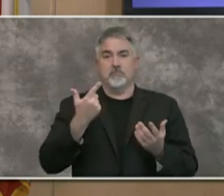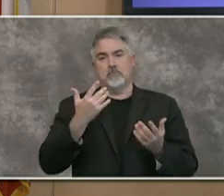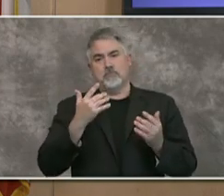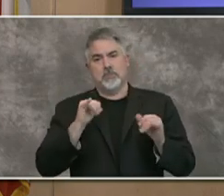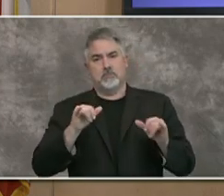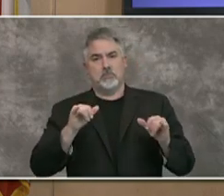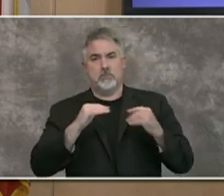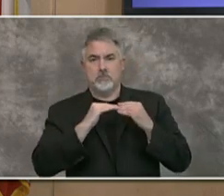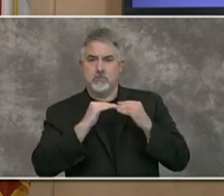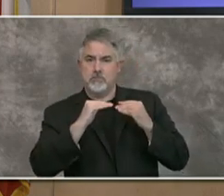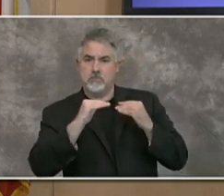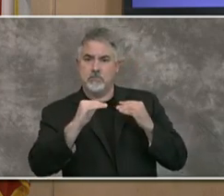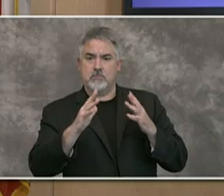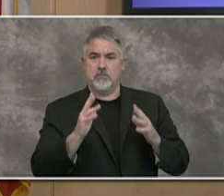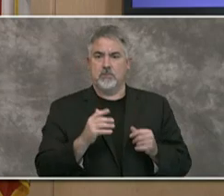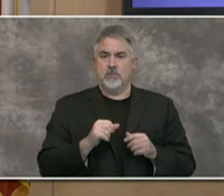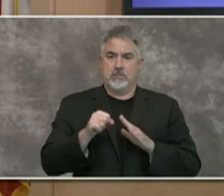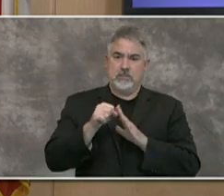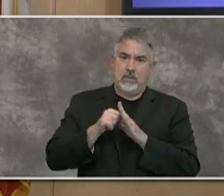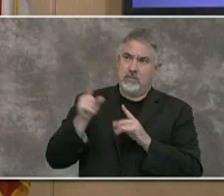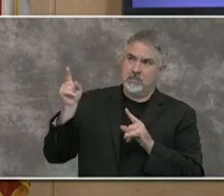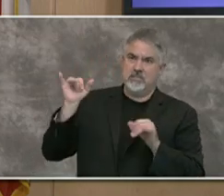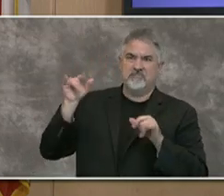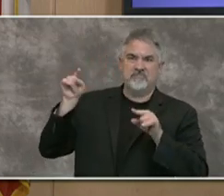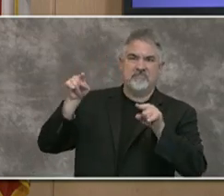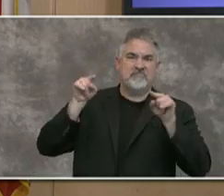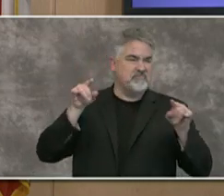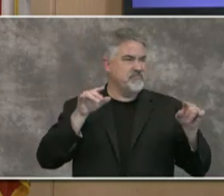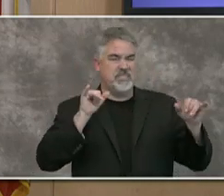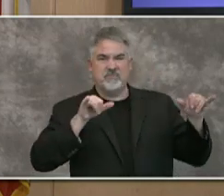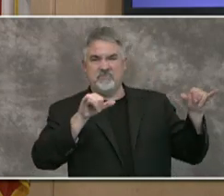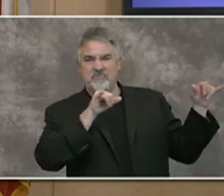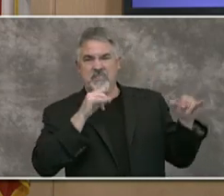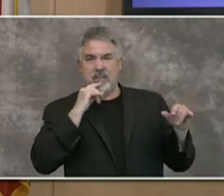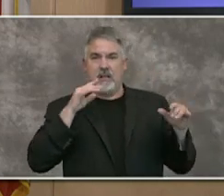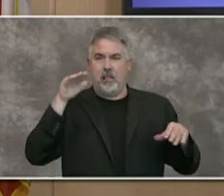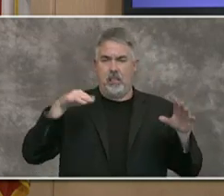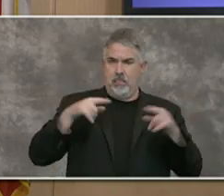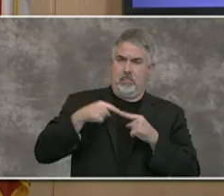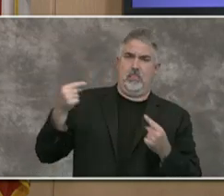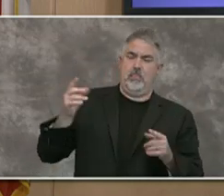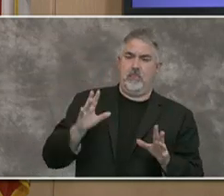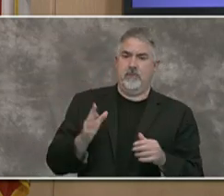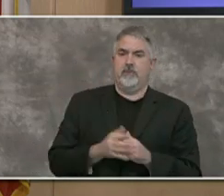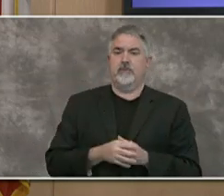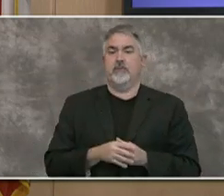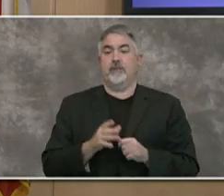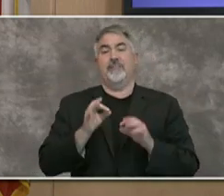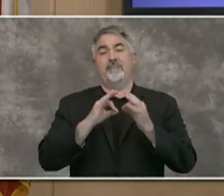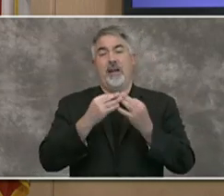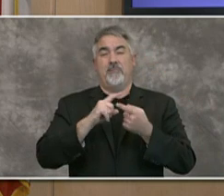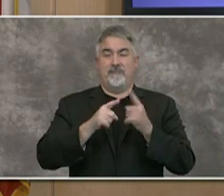being reported at the state and the national levels. To the families and friends and loved ones of those who have been lost